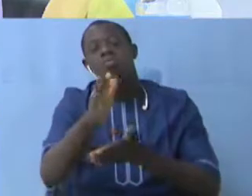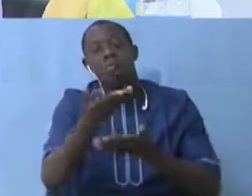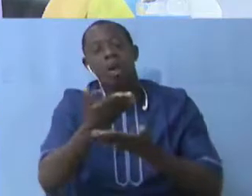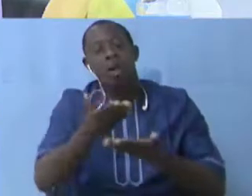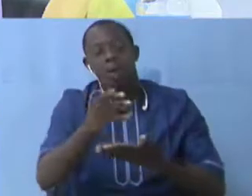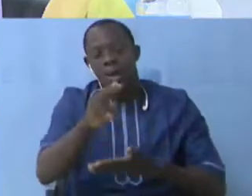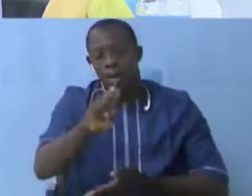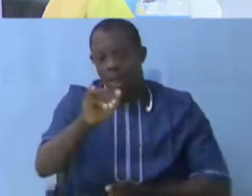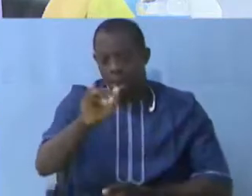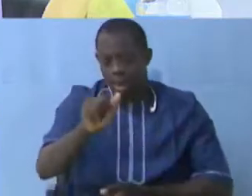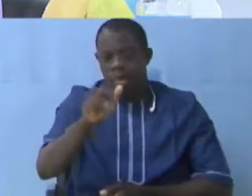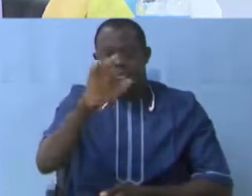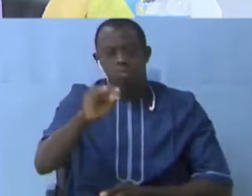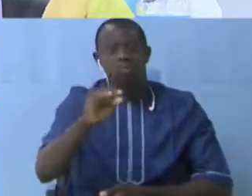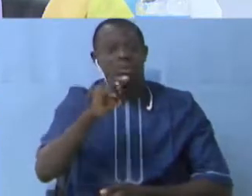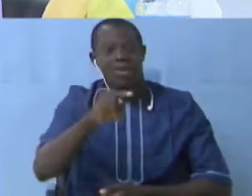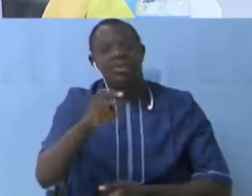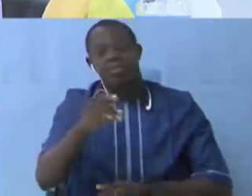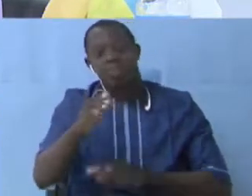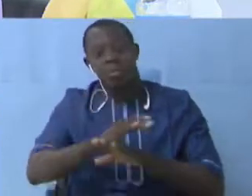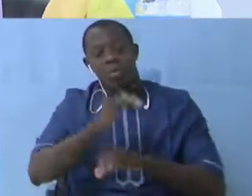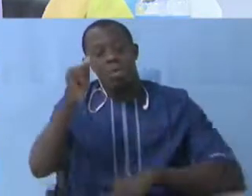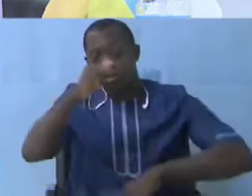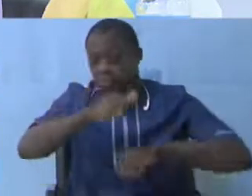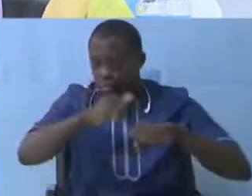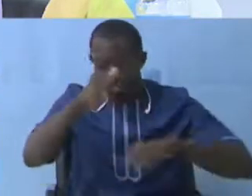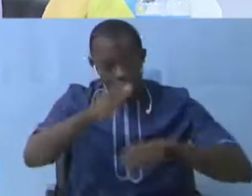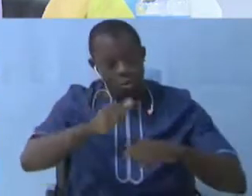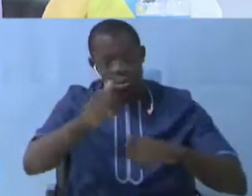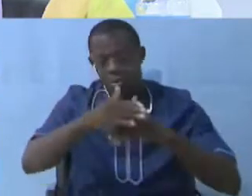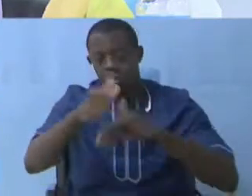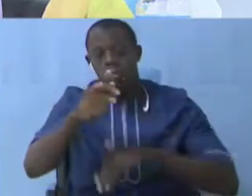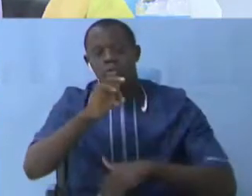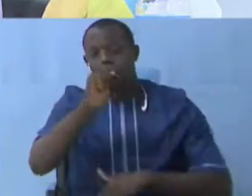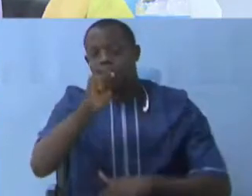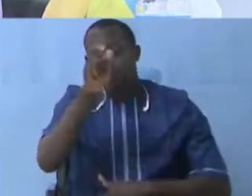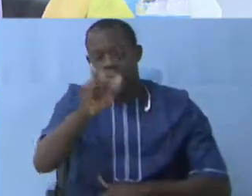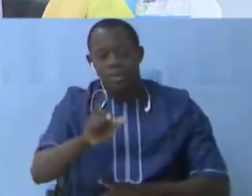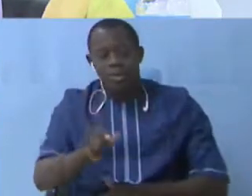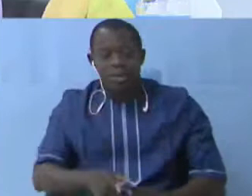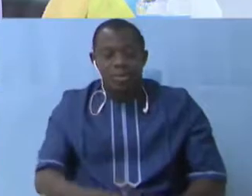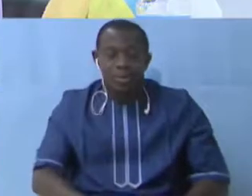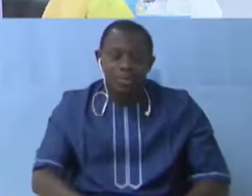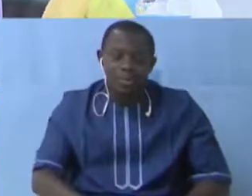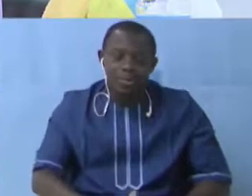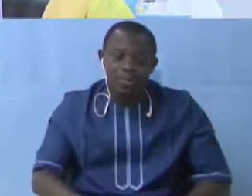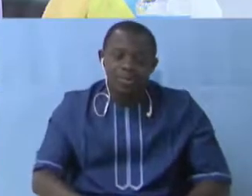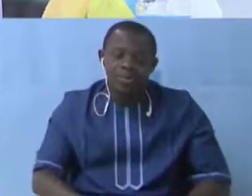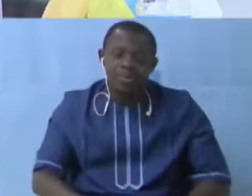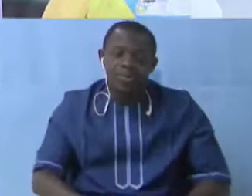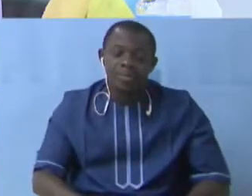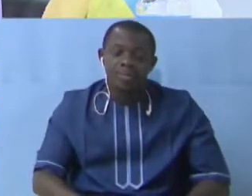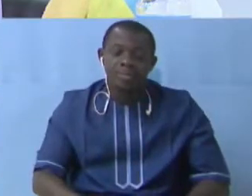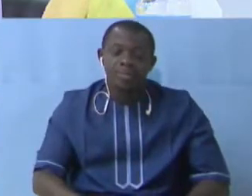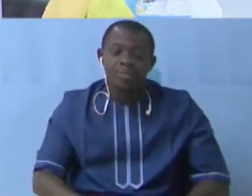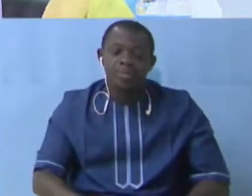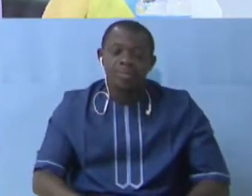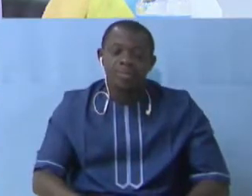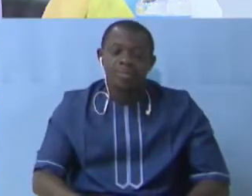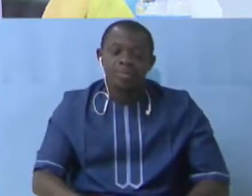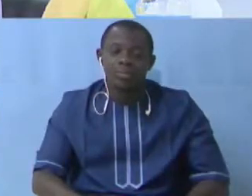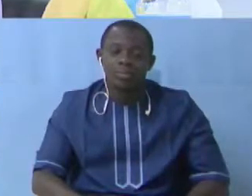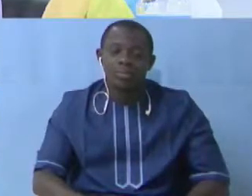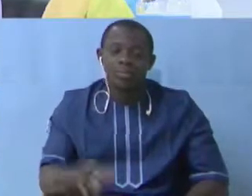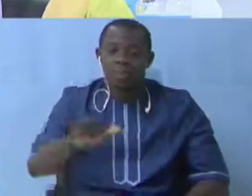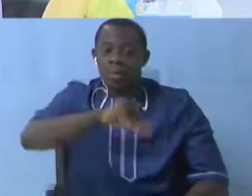na ñoo xam ne ñu bari nag toog nañ leen te yooyu yëpp ñu ngi ñëwee ci loxoy NIA yi. There were